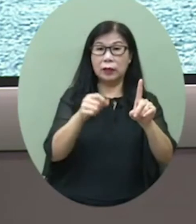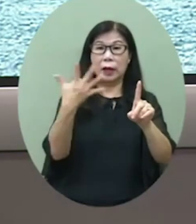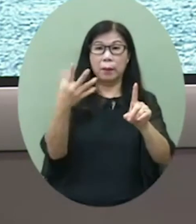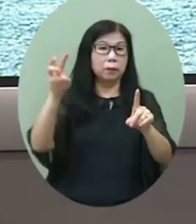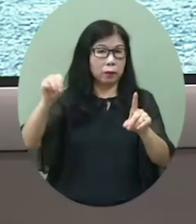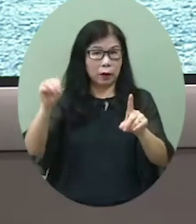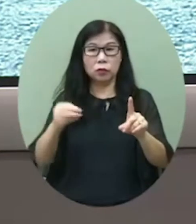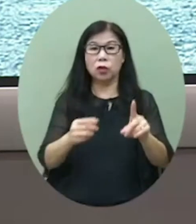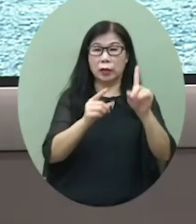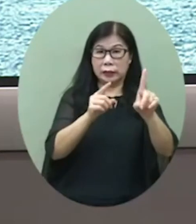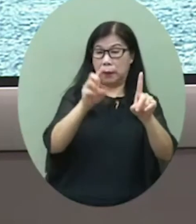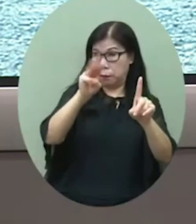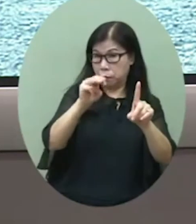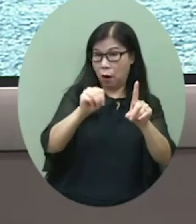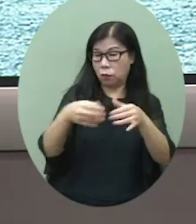able to